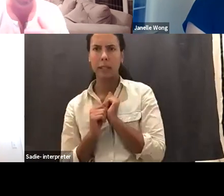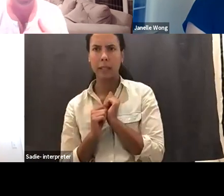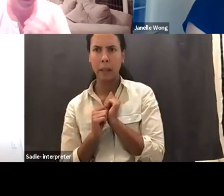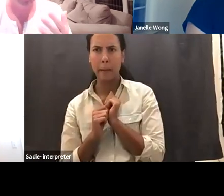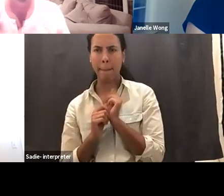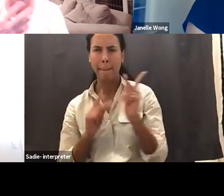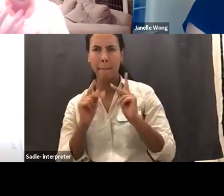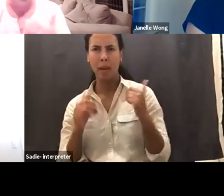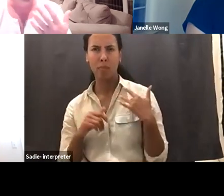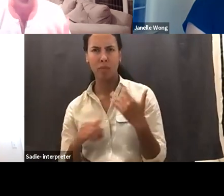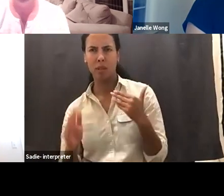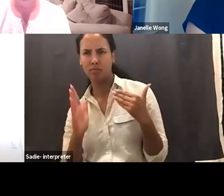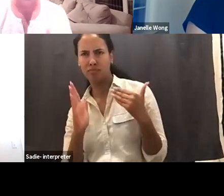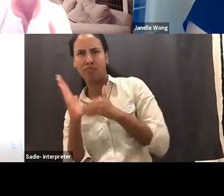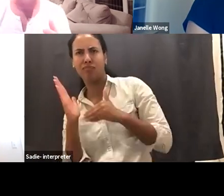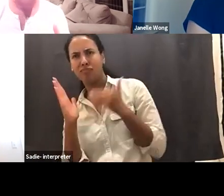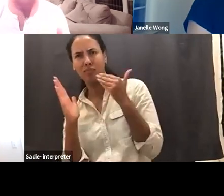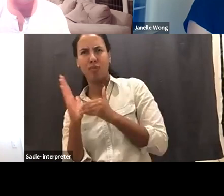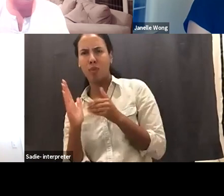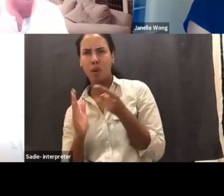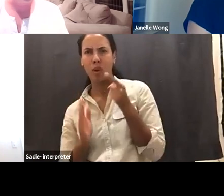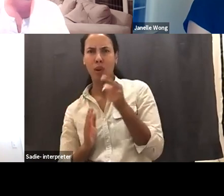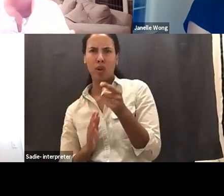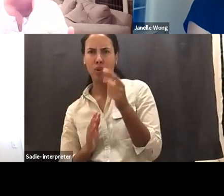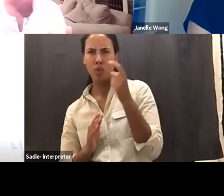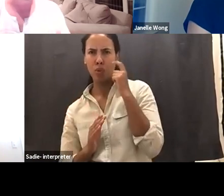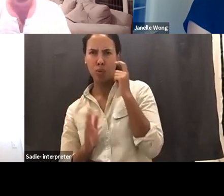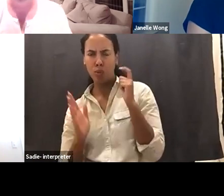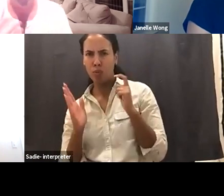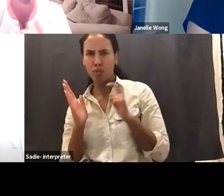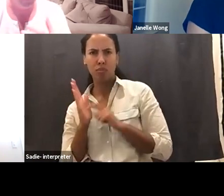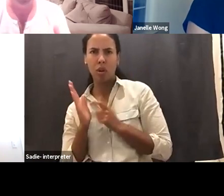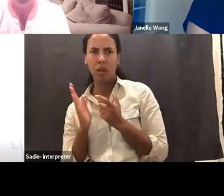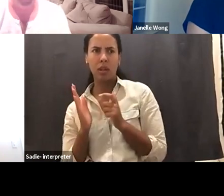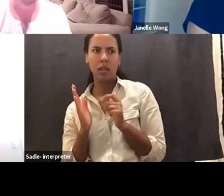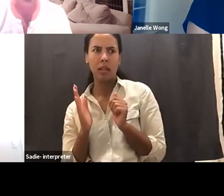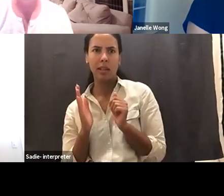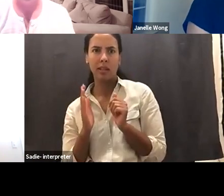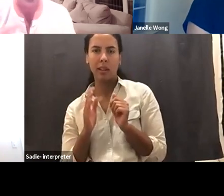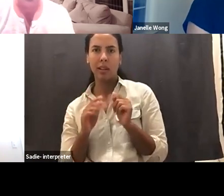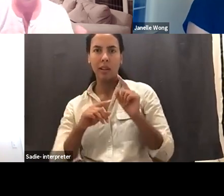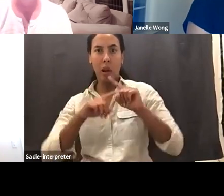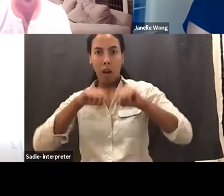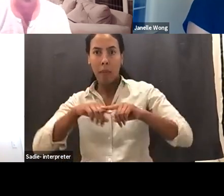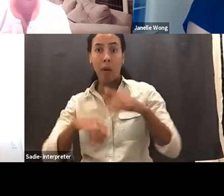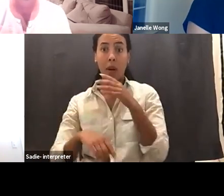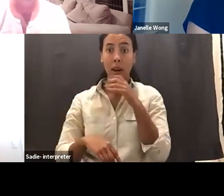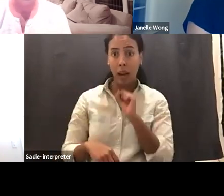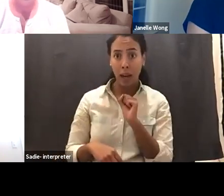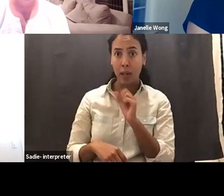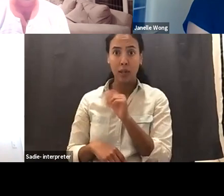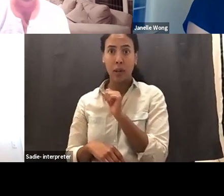where it was embraced, what you noticed in terms of like, did that vary by age, by other kinds of